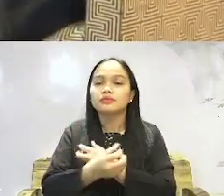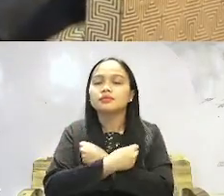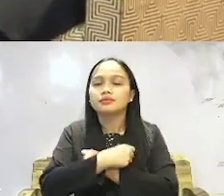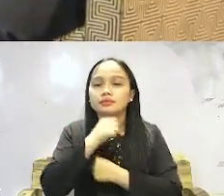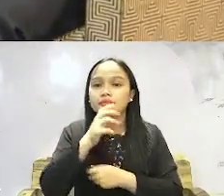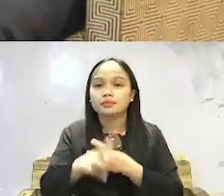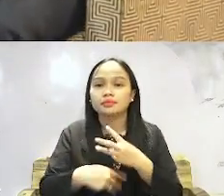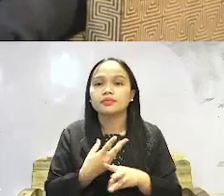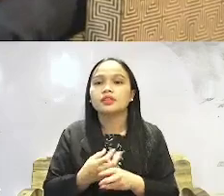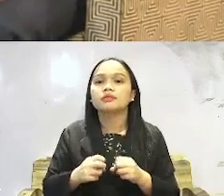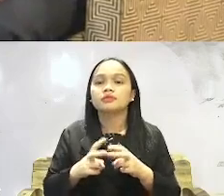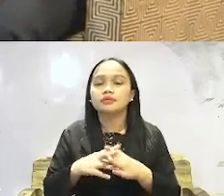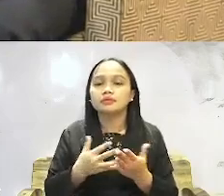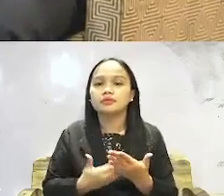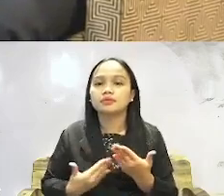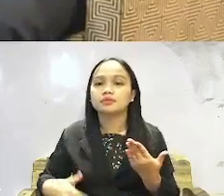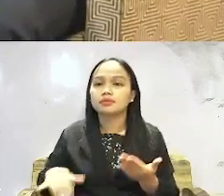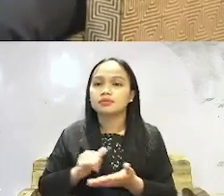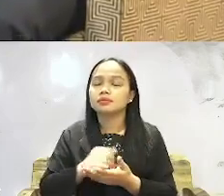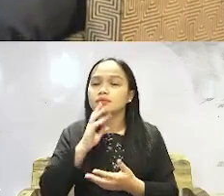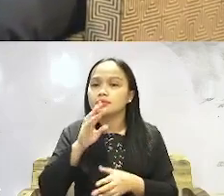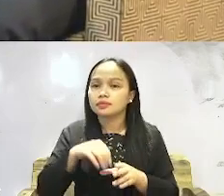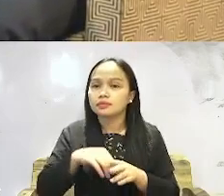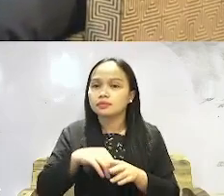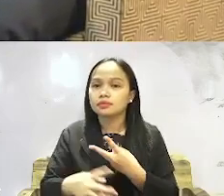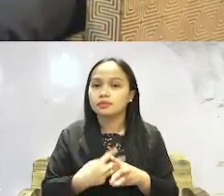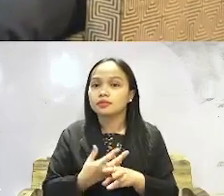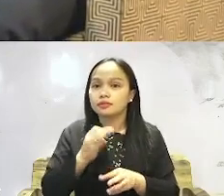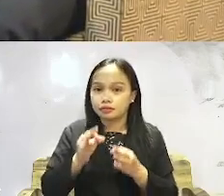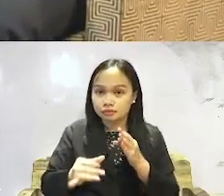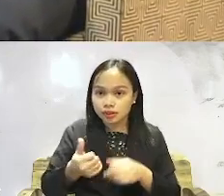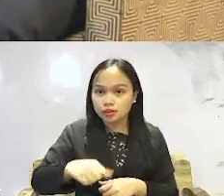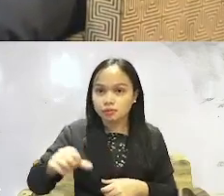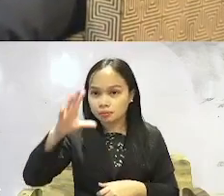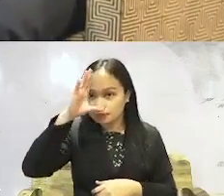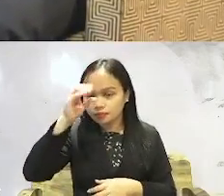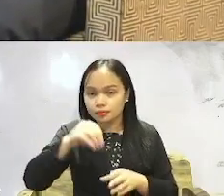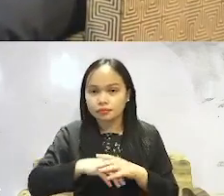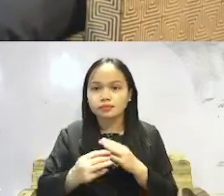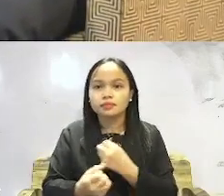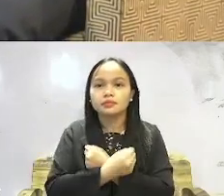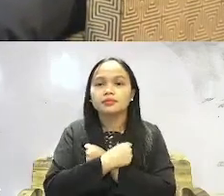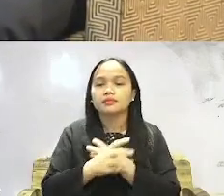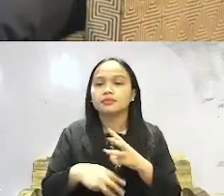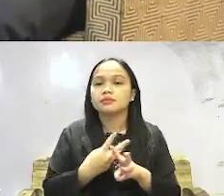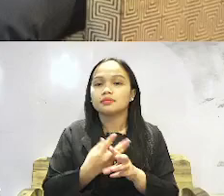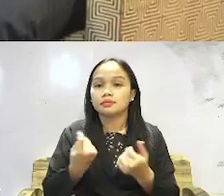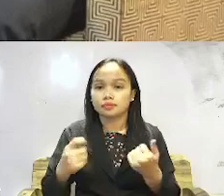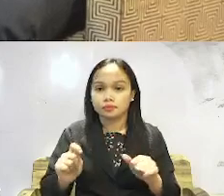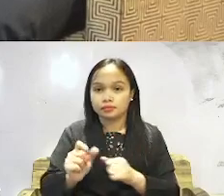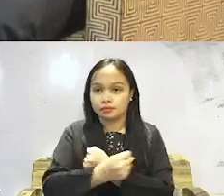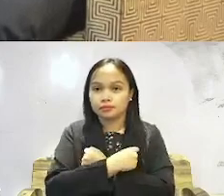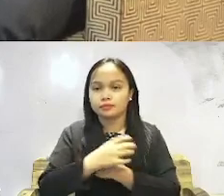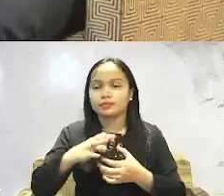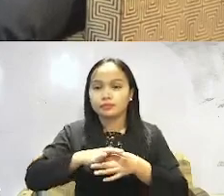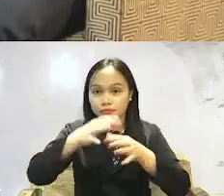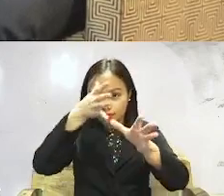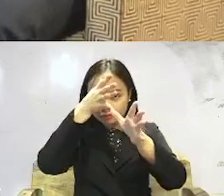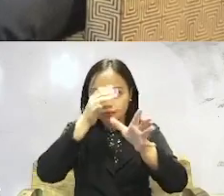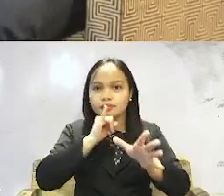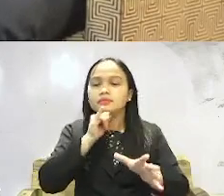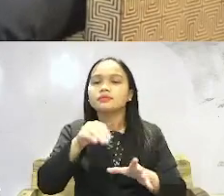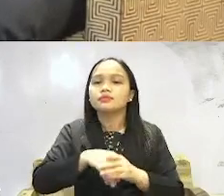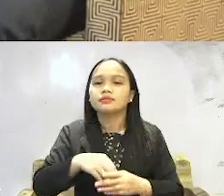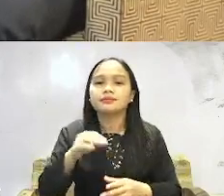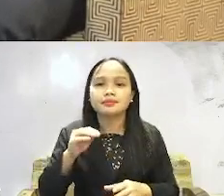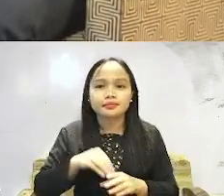neither the things that are in the world. If anyone love the world, the love of the Father is not in Him. Man. Yan ang ano eh.